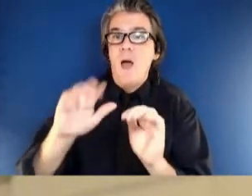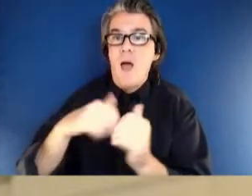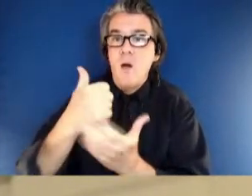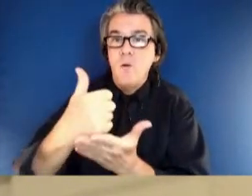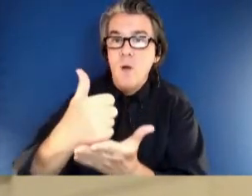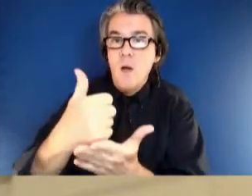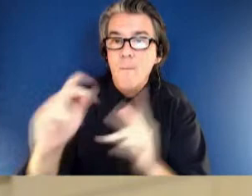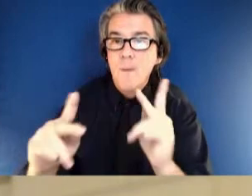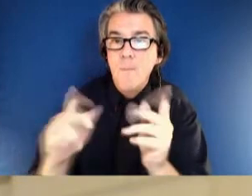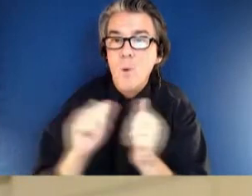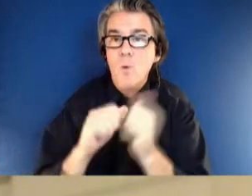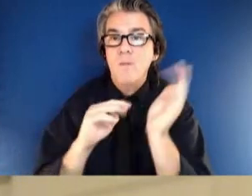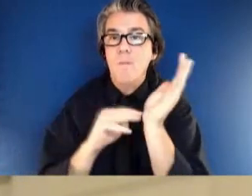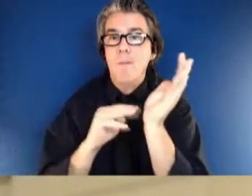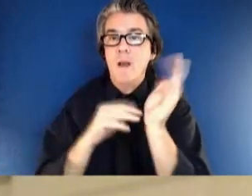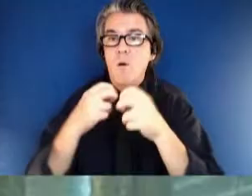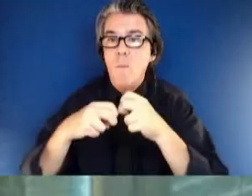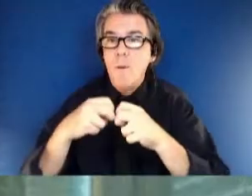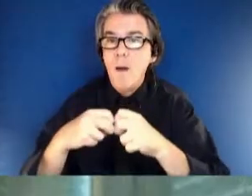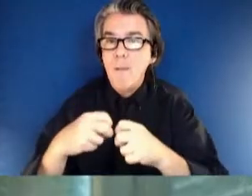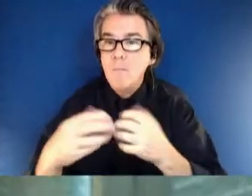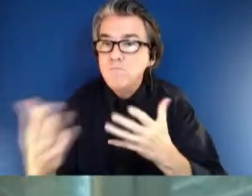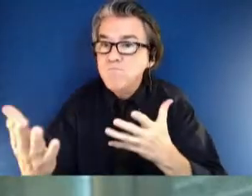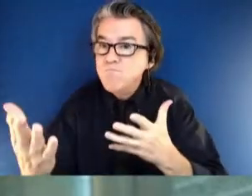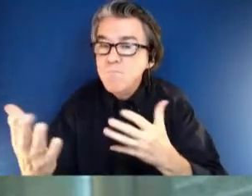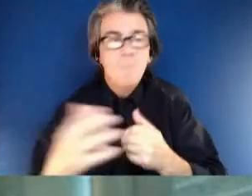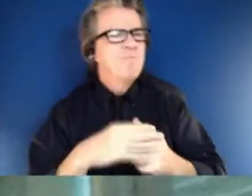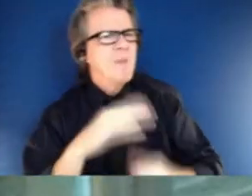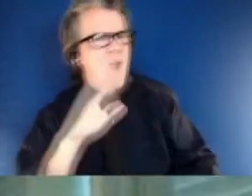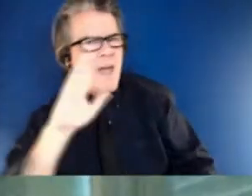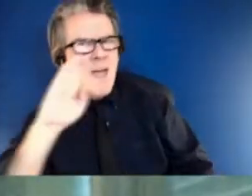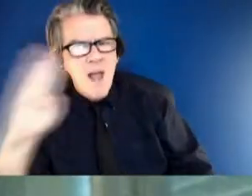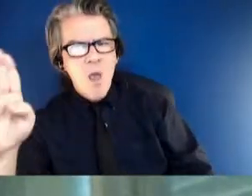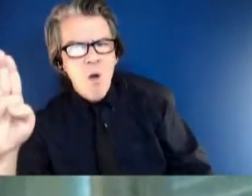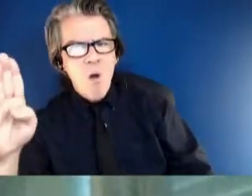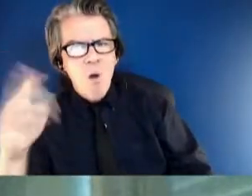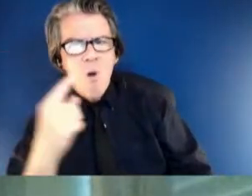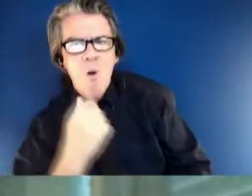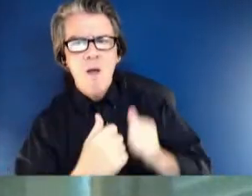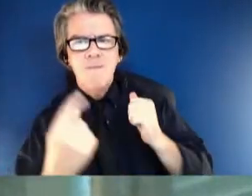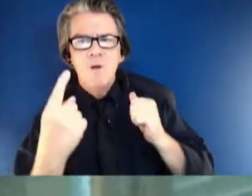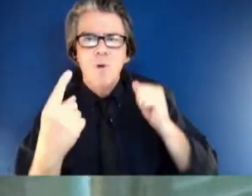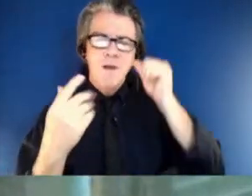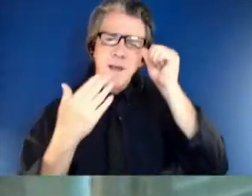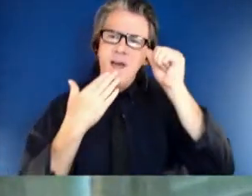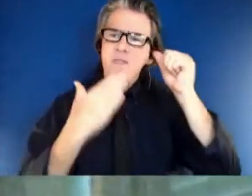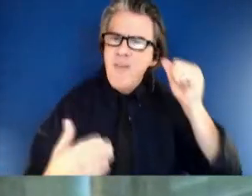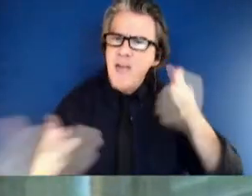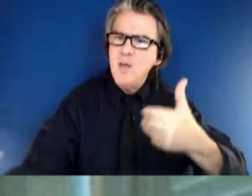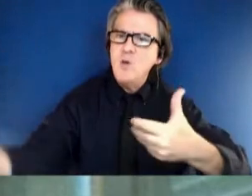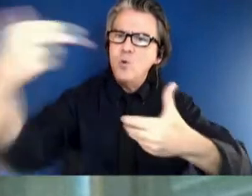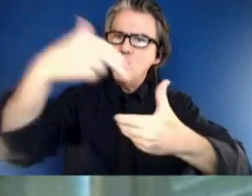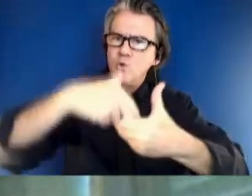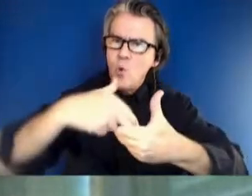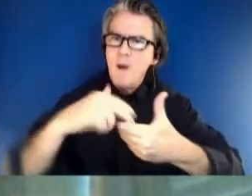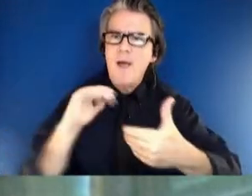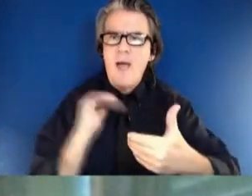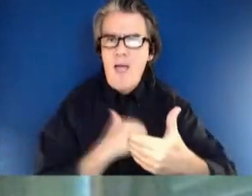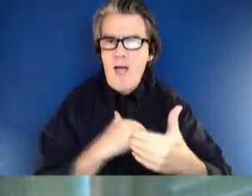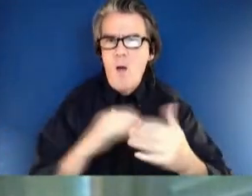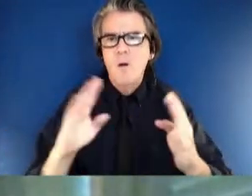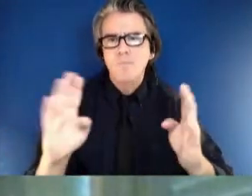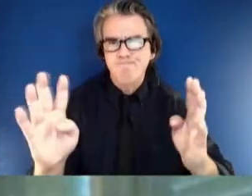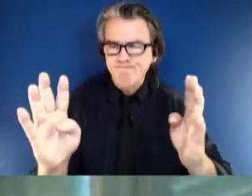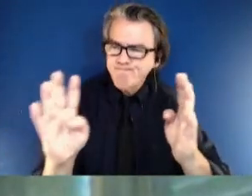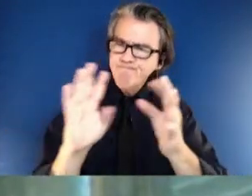power shutoff. Vanessa, are you with us? I am. Thanks, Lindsay, and hello, everyone. I appreciate you joining us this evening.